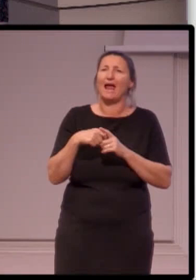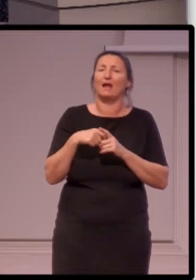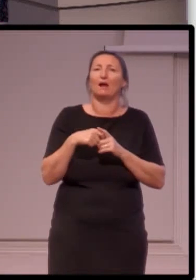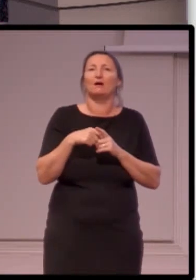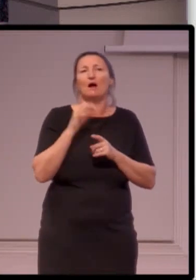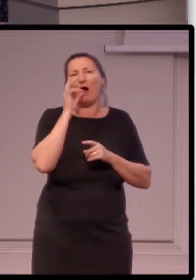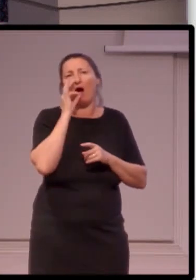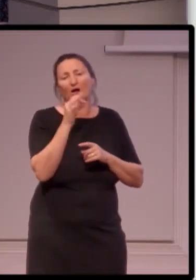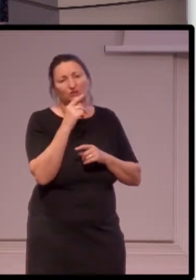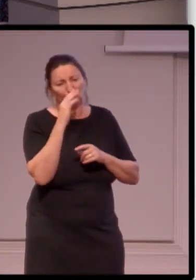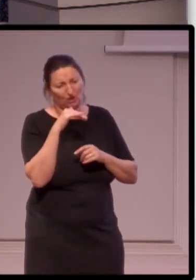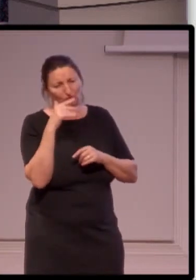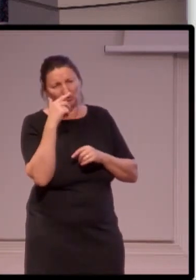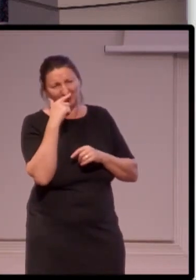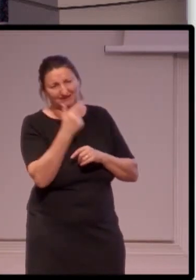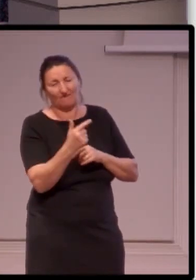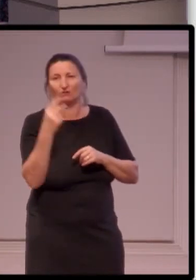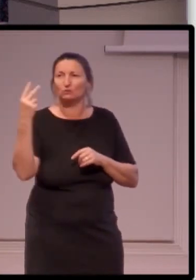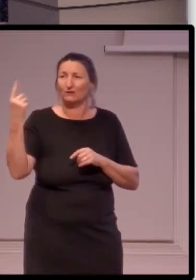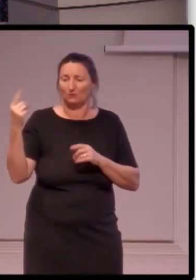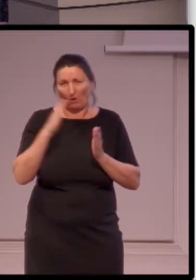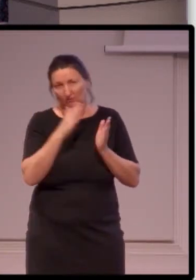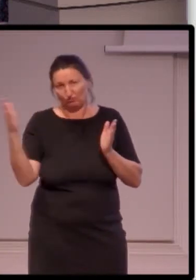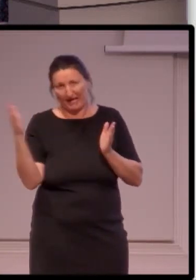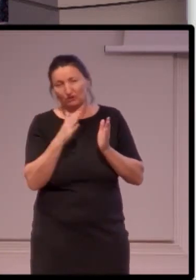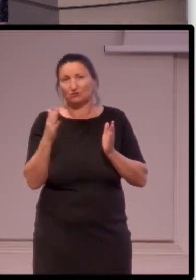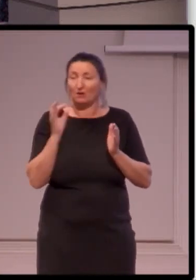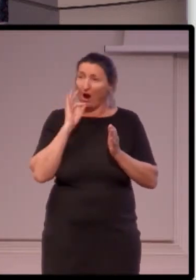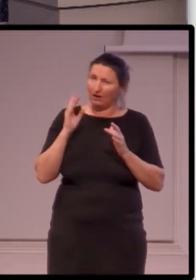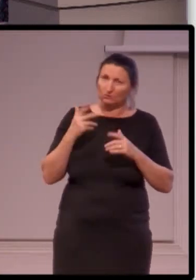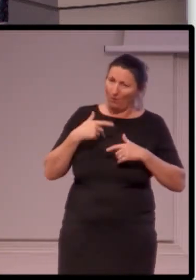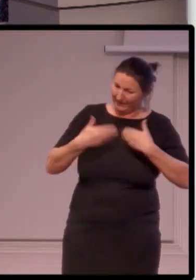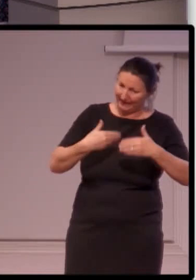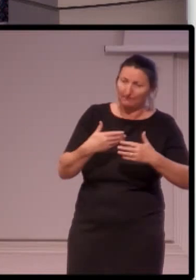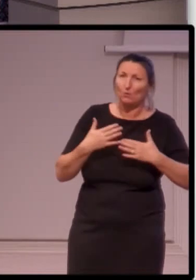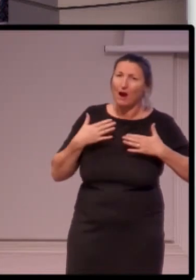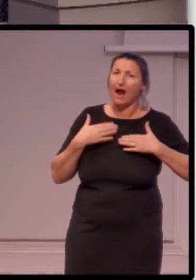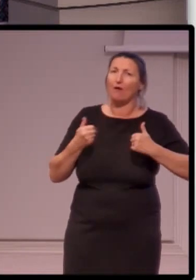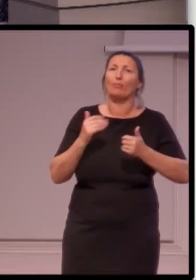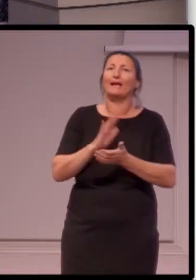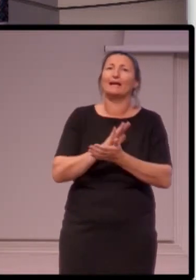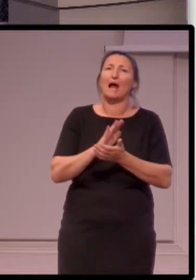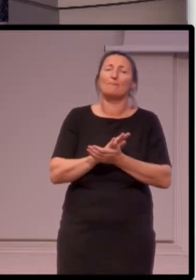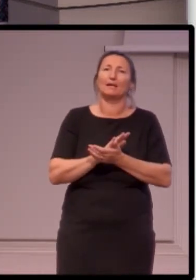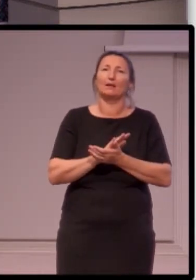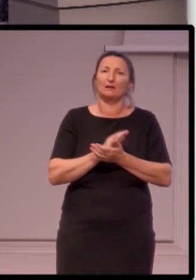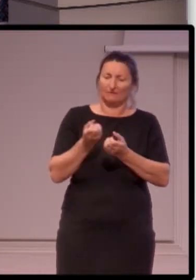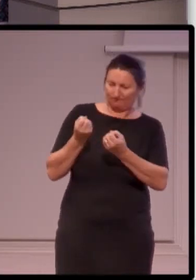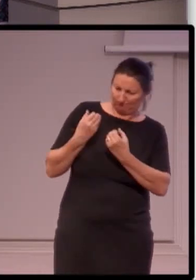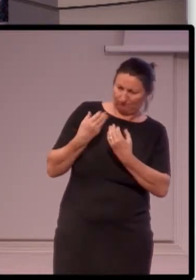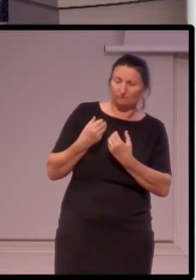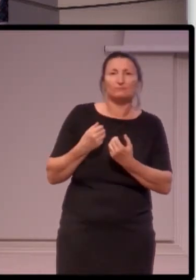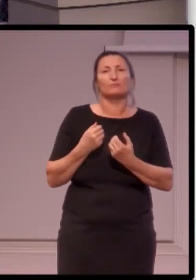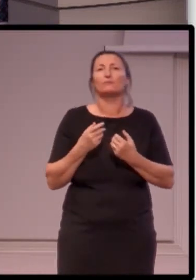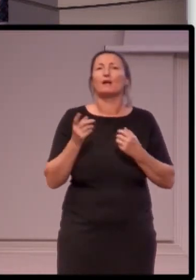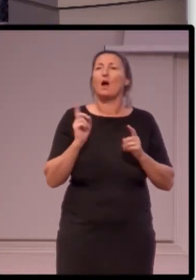about 21, we asked them, what were some of the things that keep you healthy, happy and well first? And then what are some of the things that for some children and young